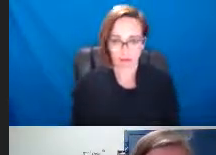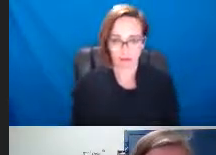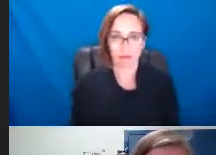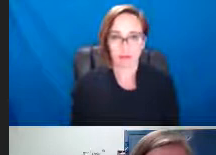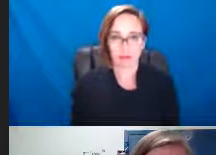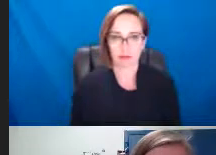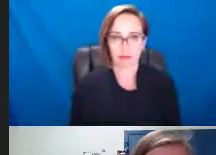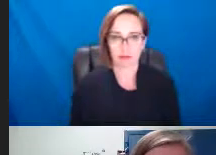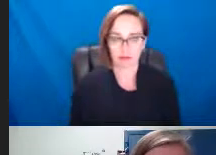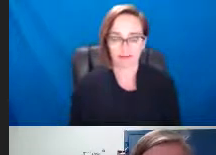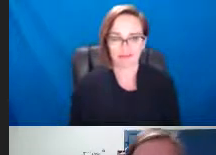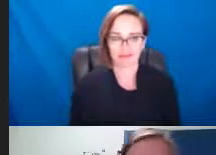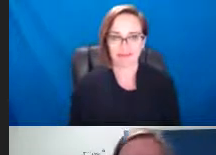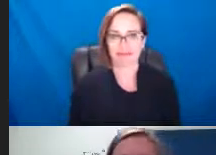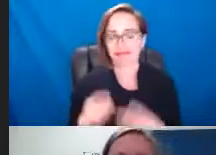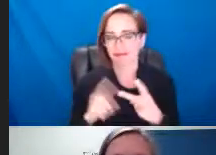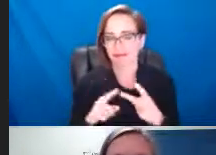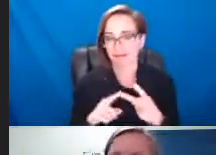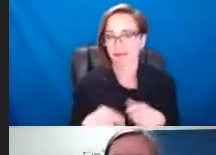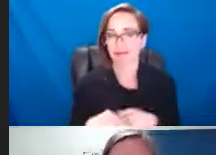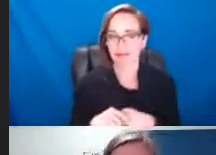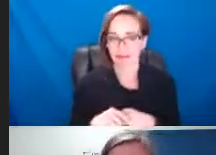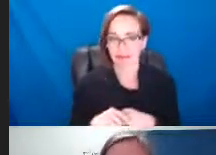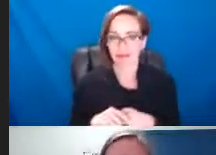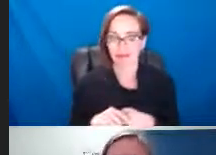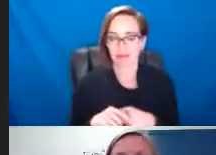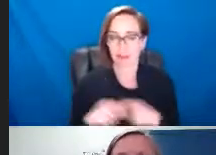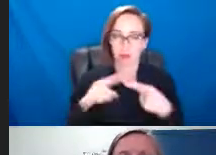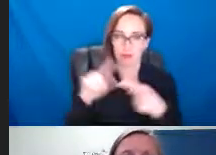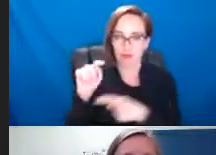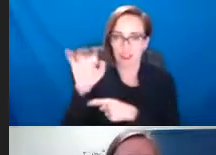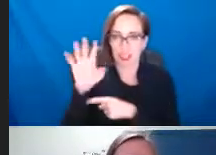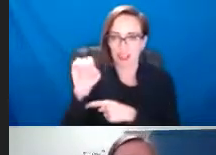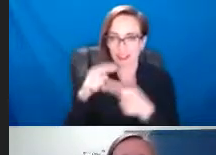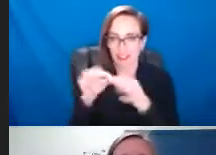So, as I said, tactile sign language is how we started,